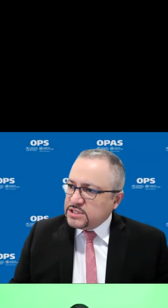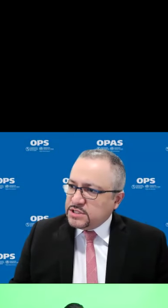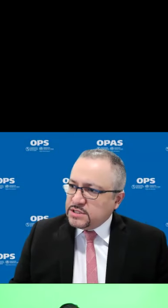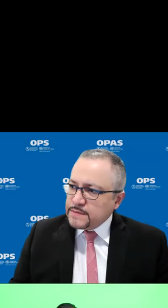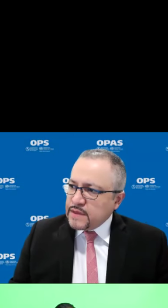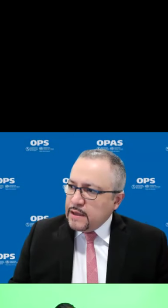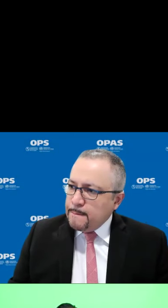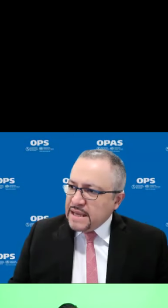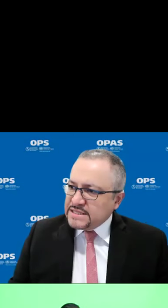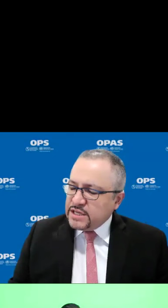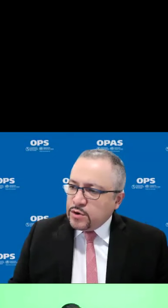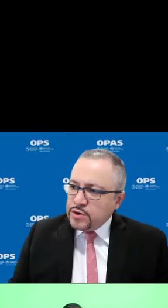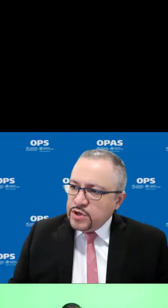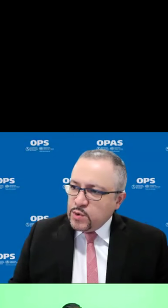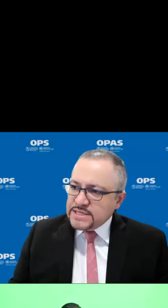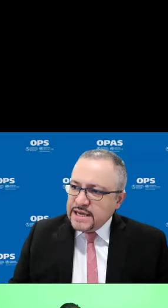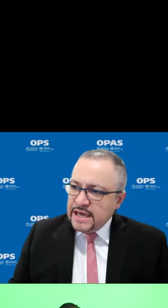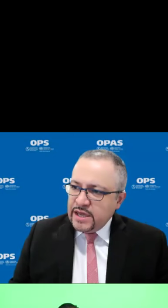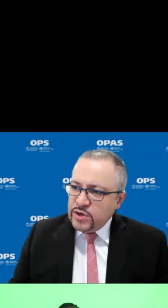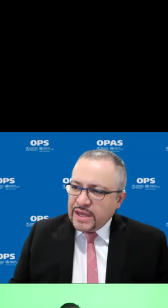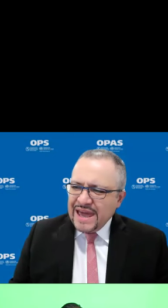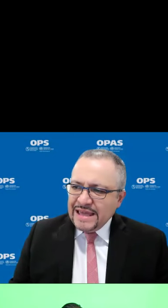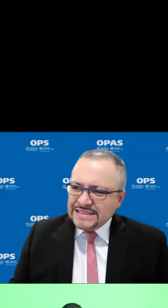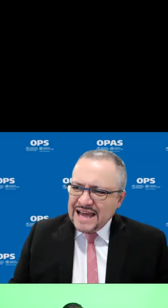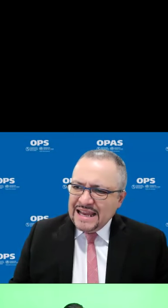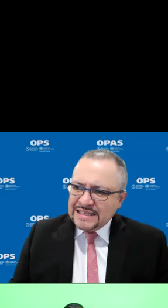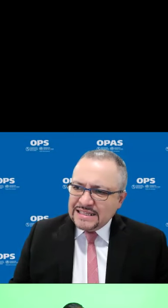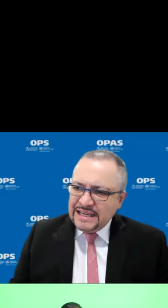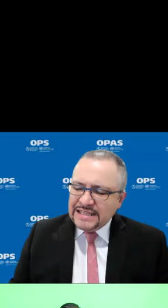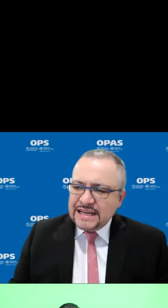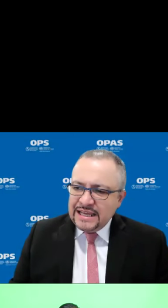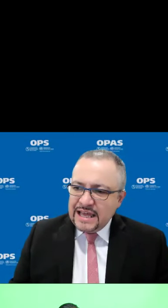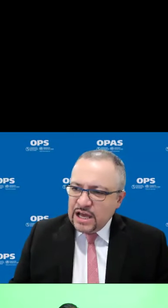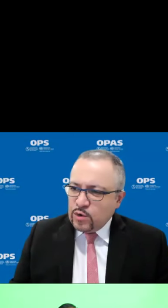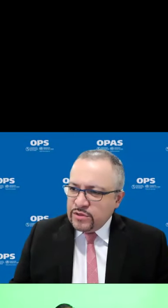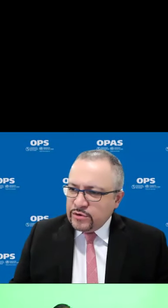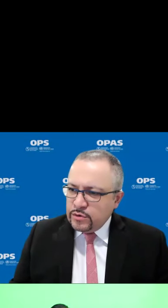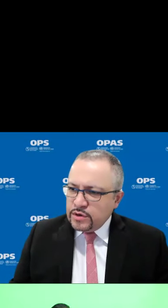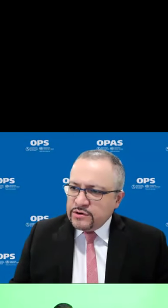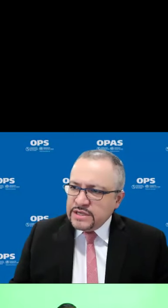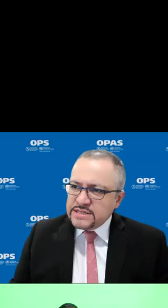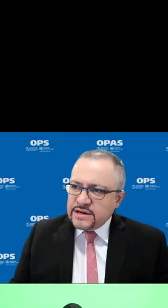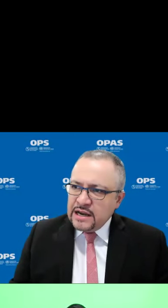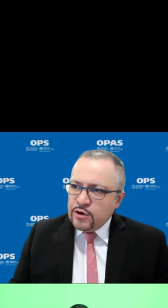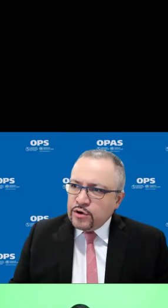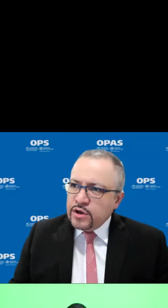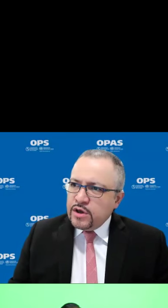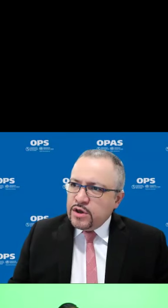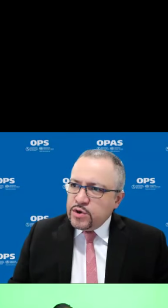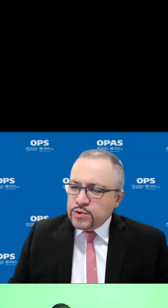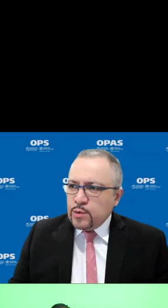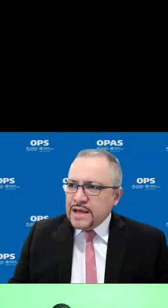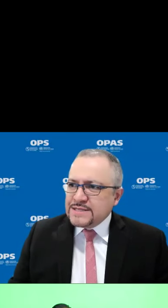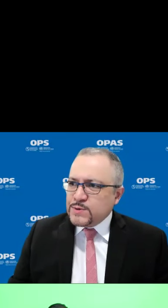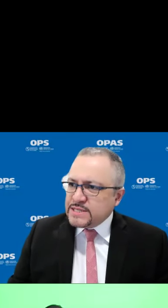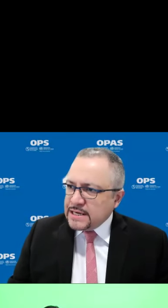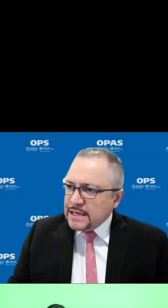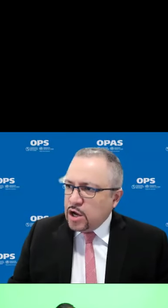Philippines, Mexico, USA, UK, Thailand, Italy, Ecuador, Hungary, Sierra Leone,